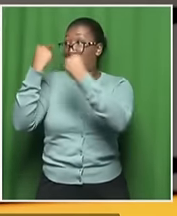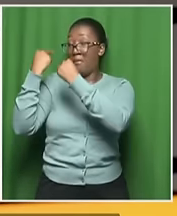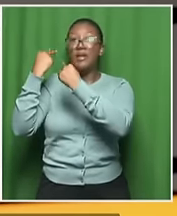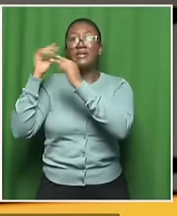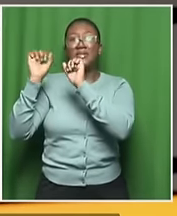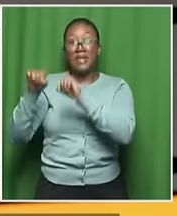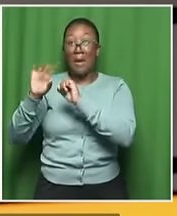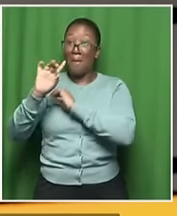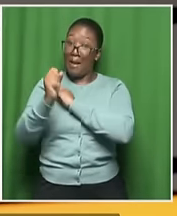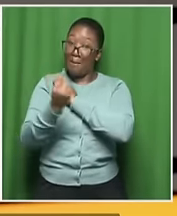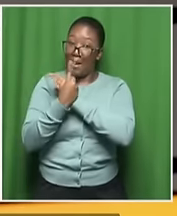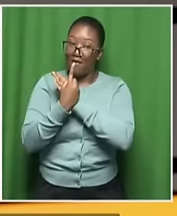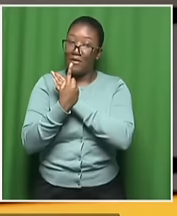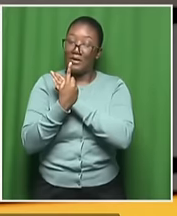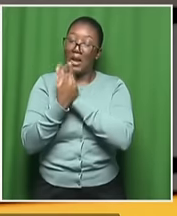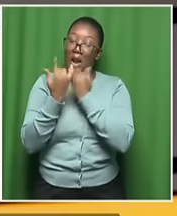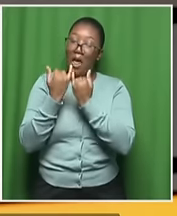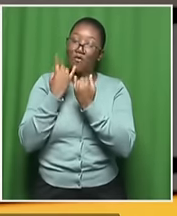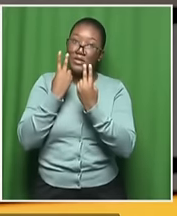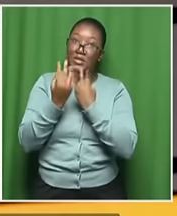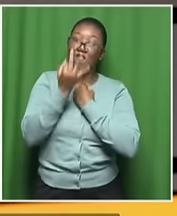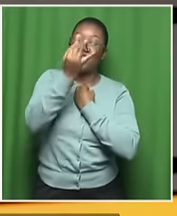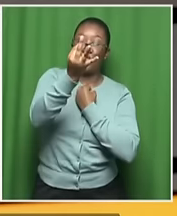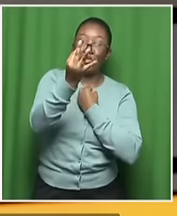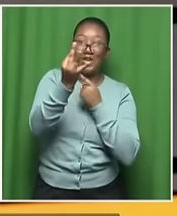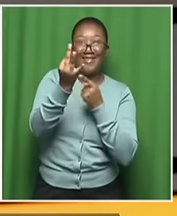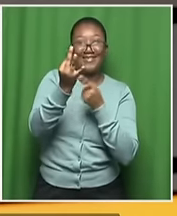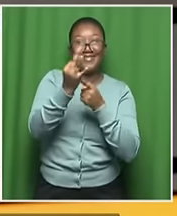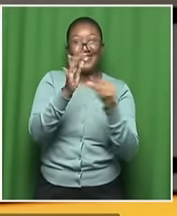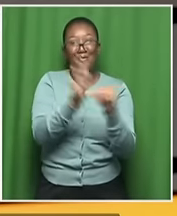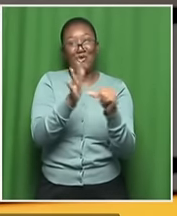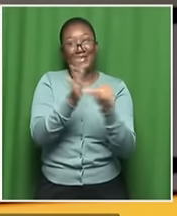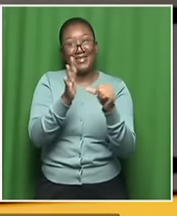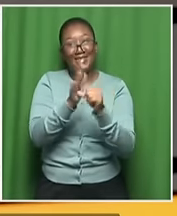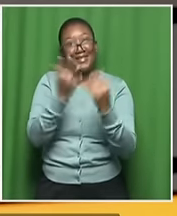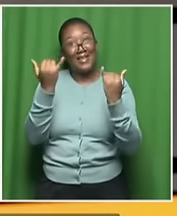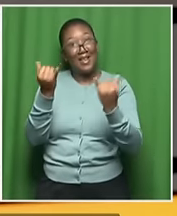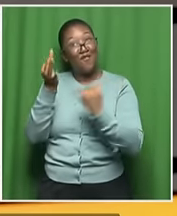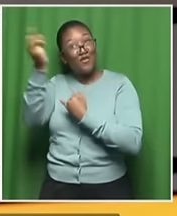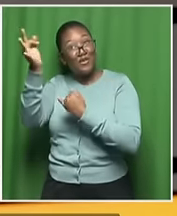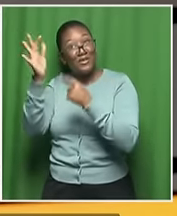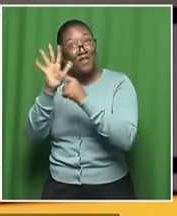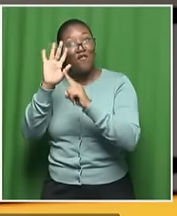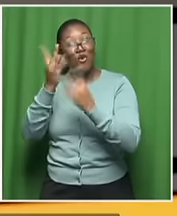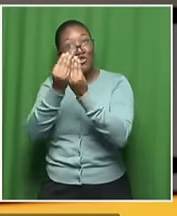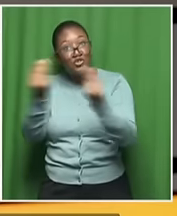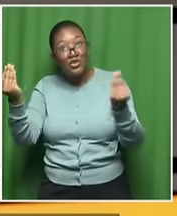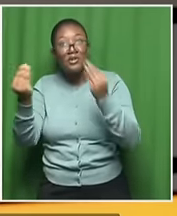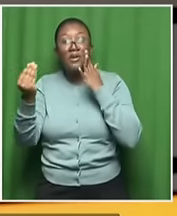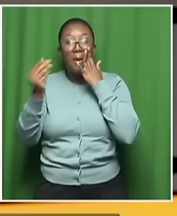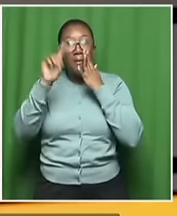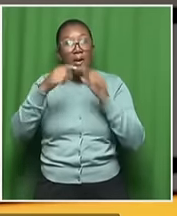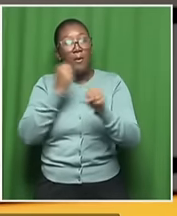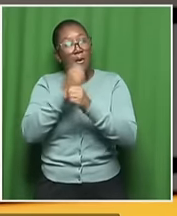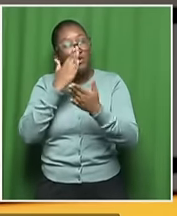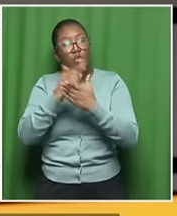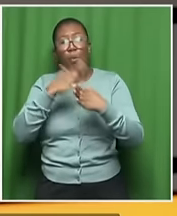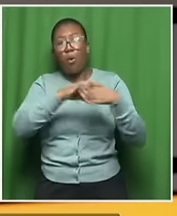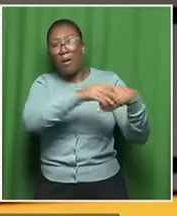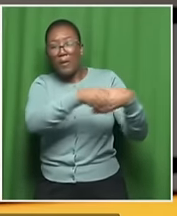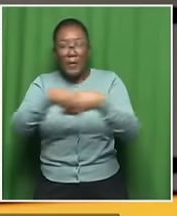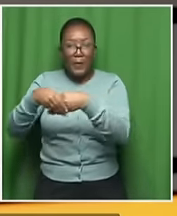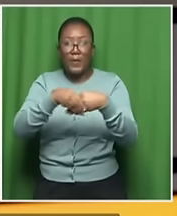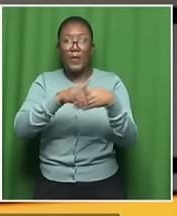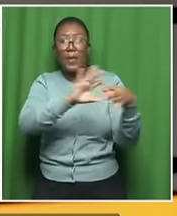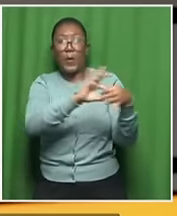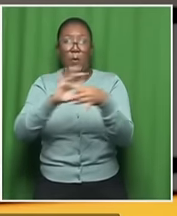future now for ourselves and our children for the future. And we must take hands. And we can